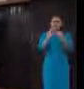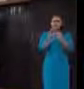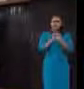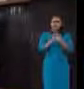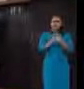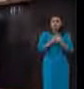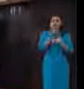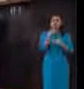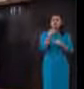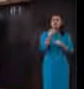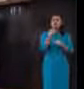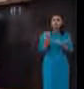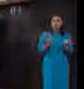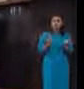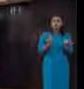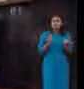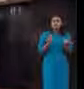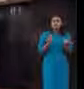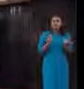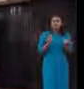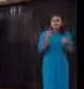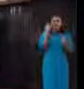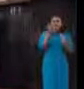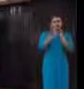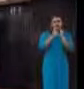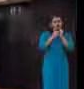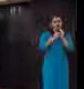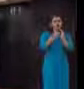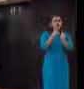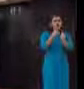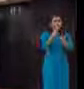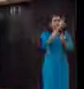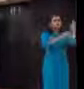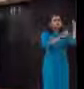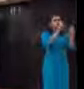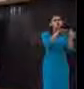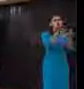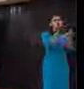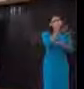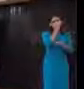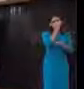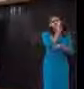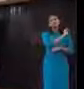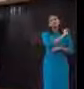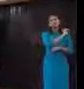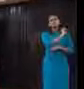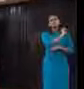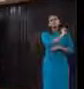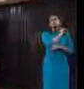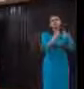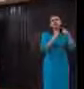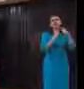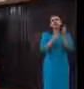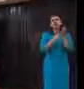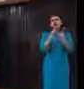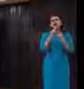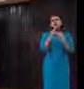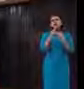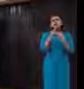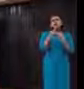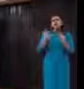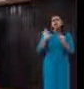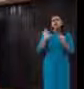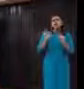By whom? By fellow Muslims, tribals. And